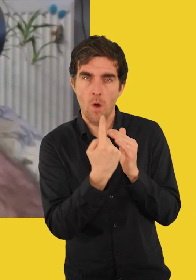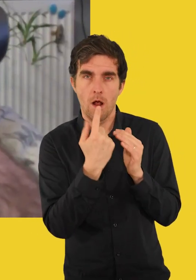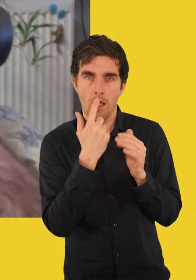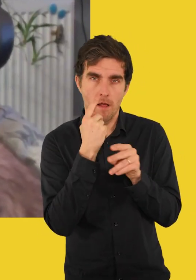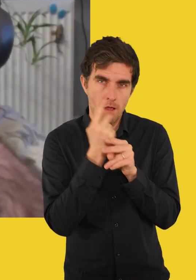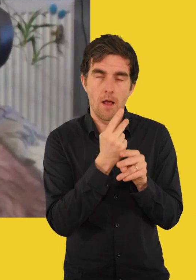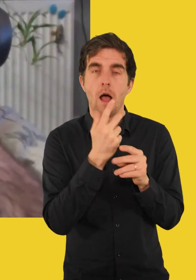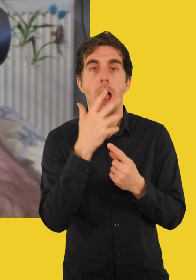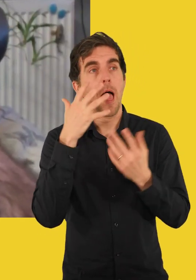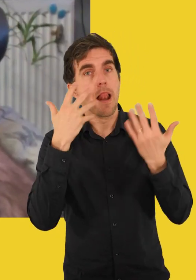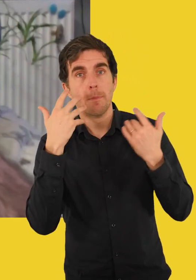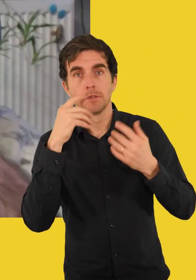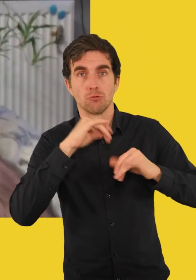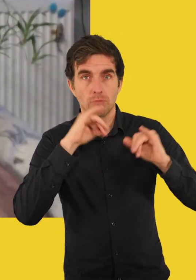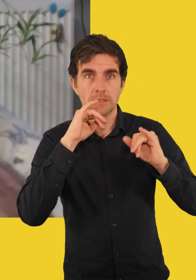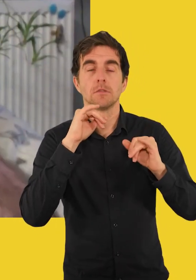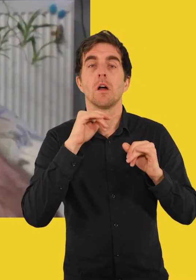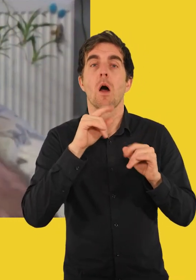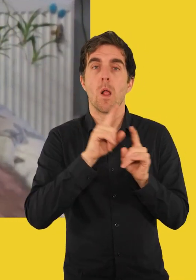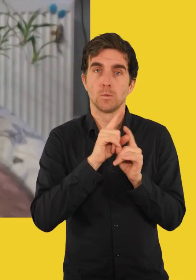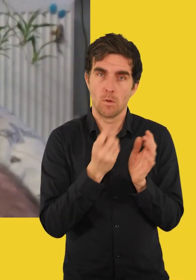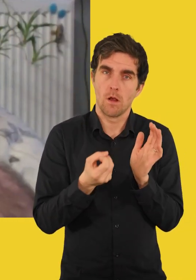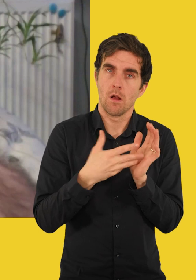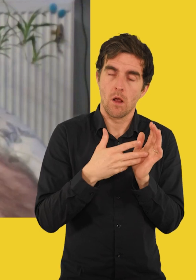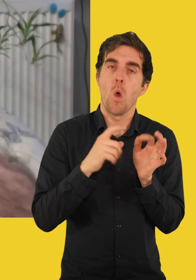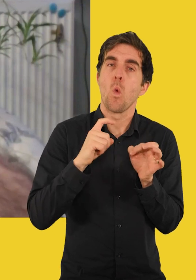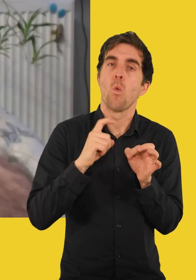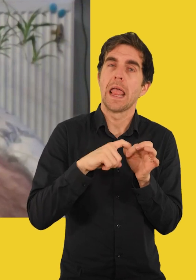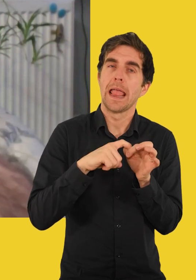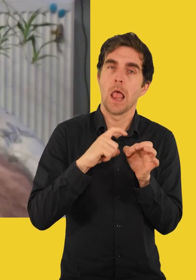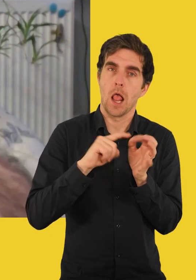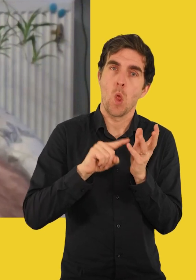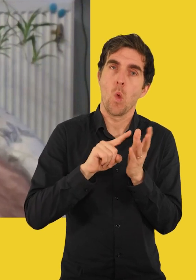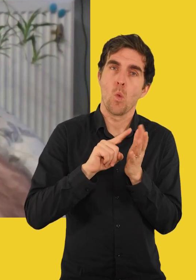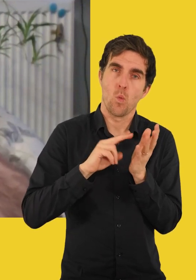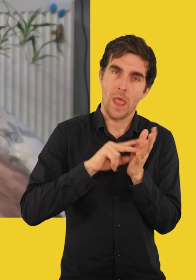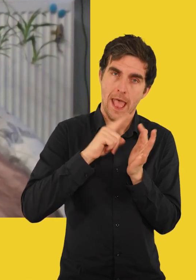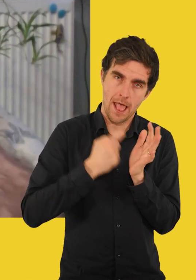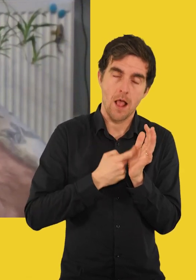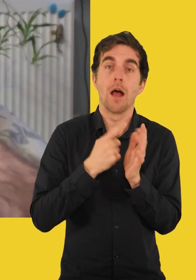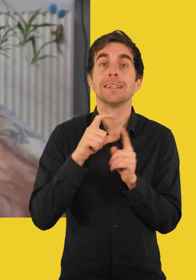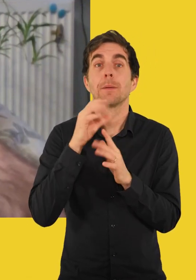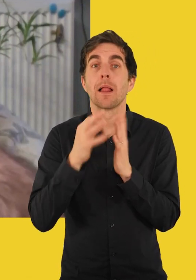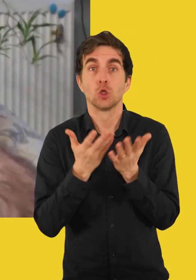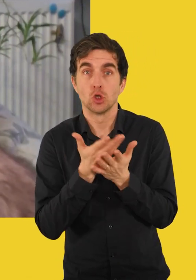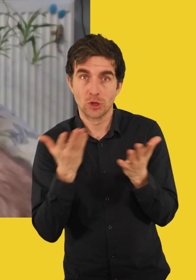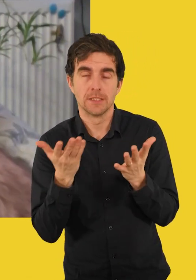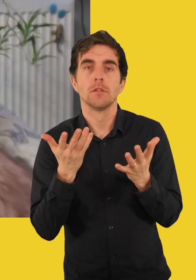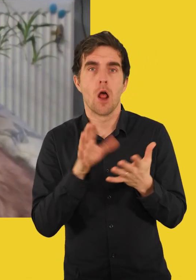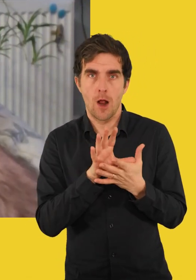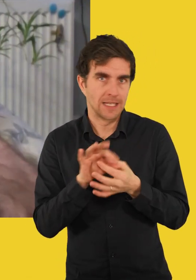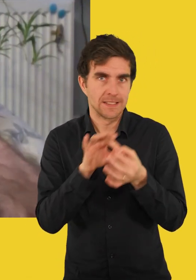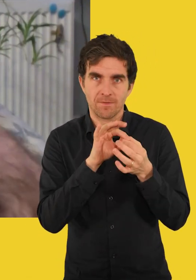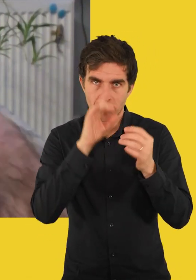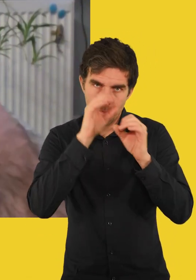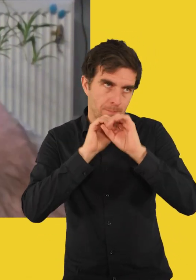nurture care within our climate crisis, informed by queerness and disability justice, collective